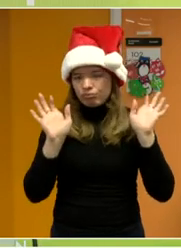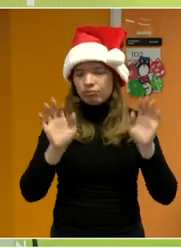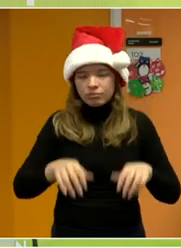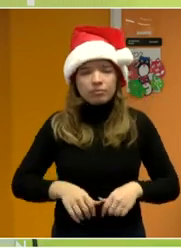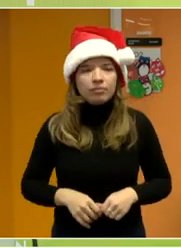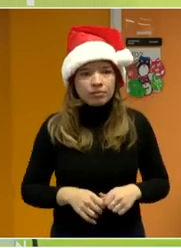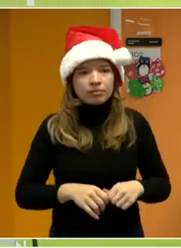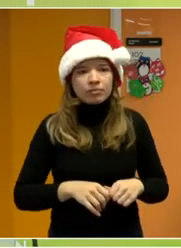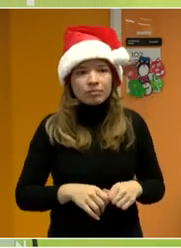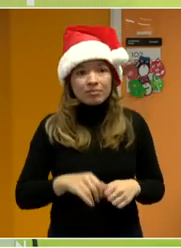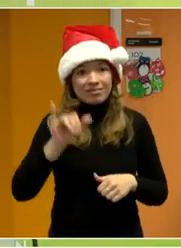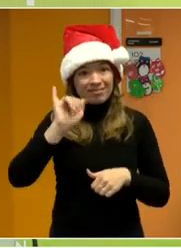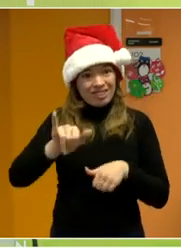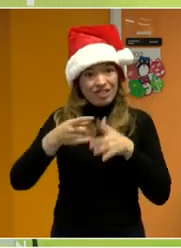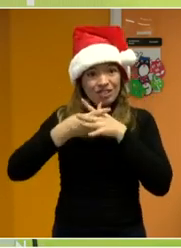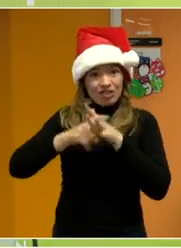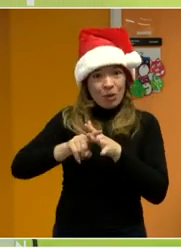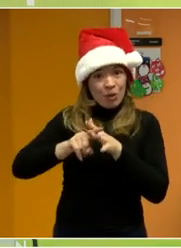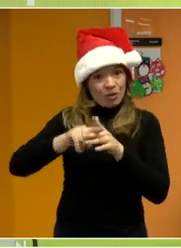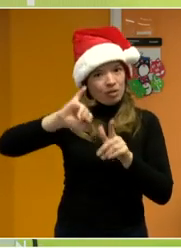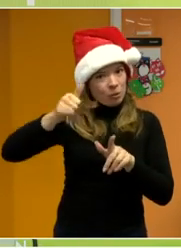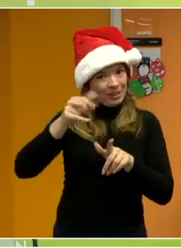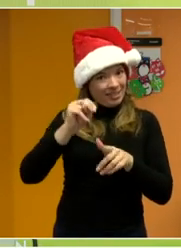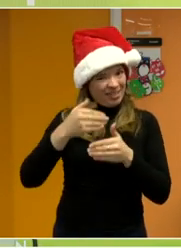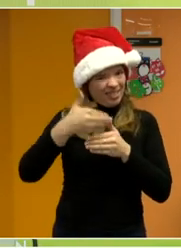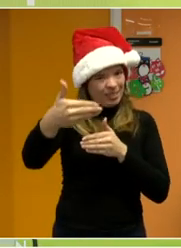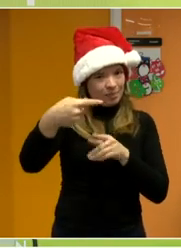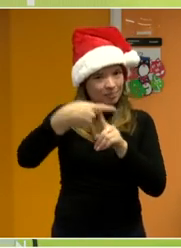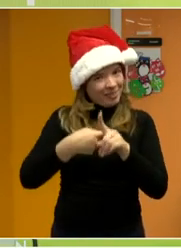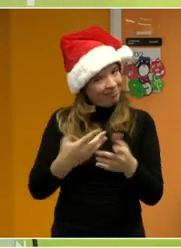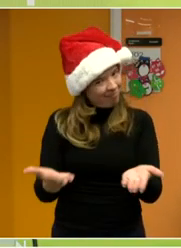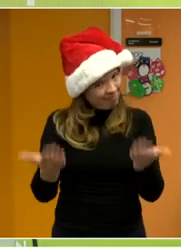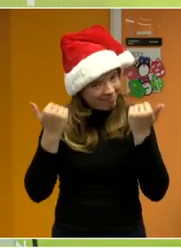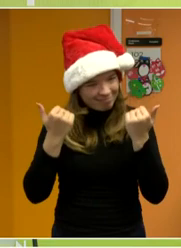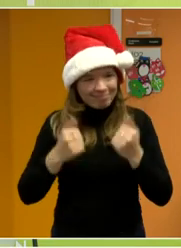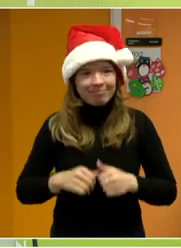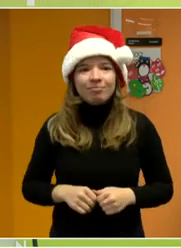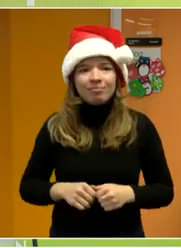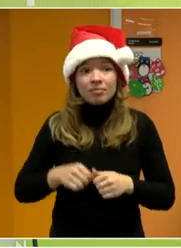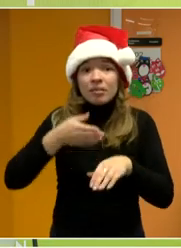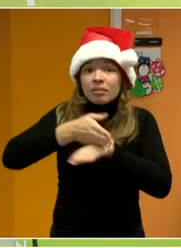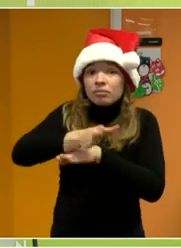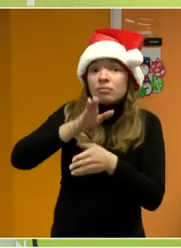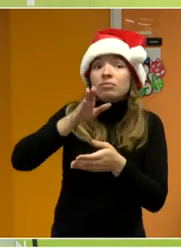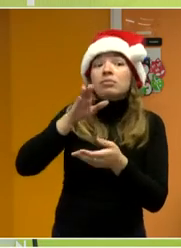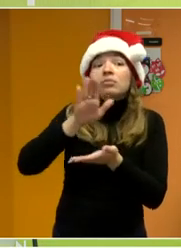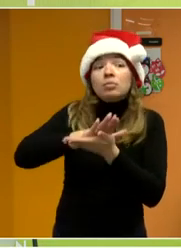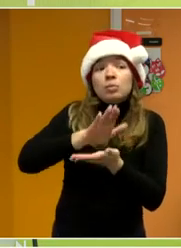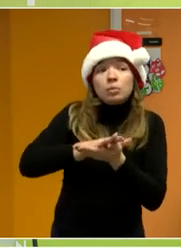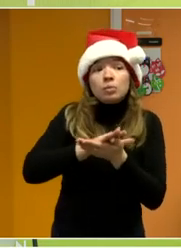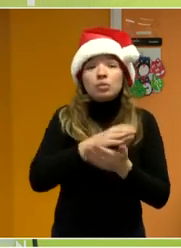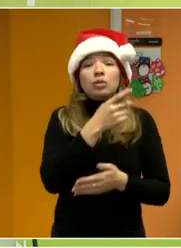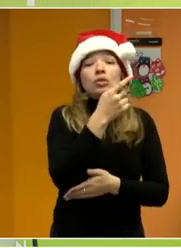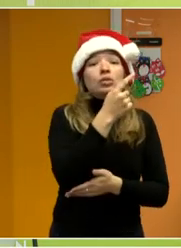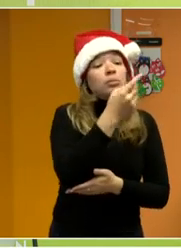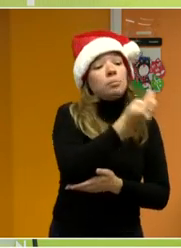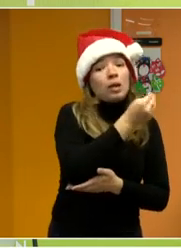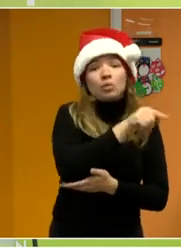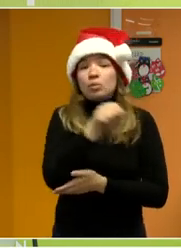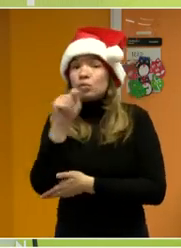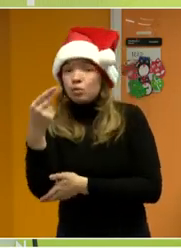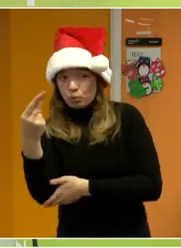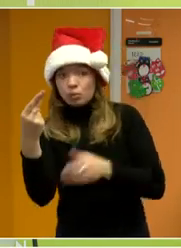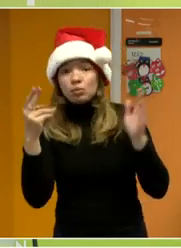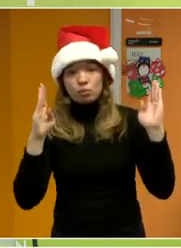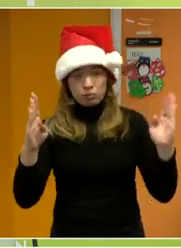some applicants for that program. Our programs are after school Monday through Thursday, and in the after school hours, but we are